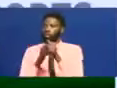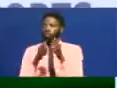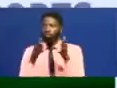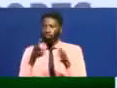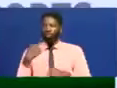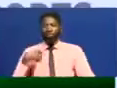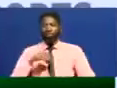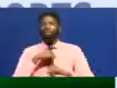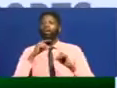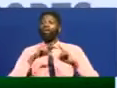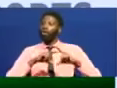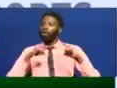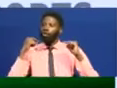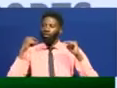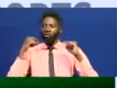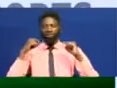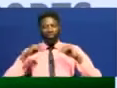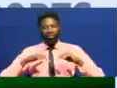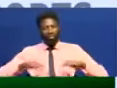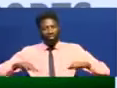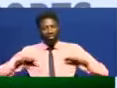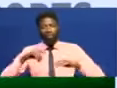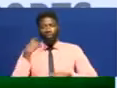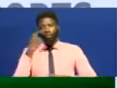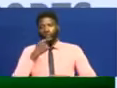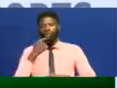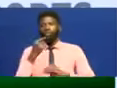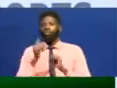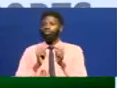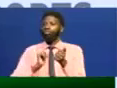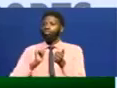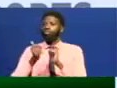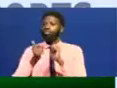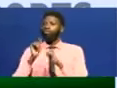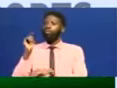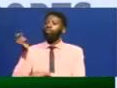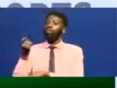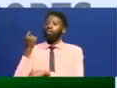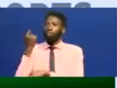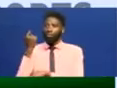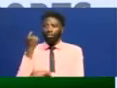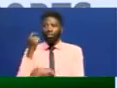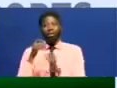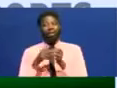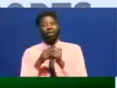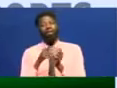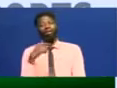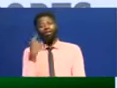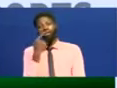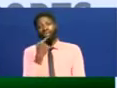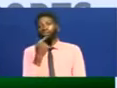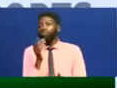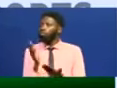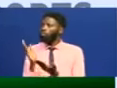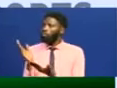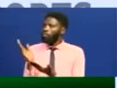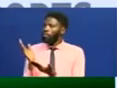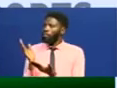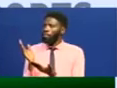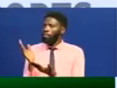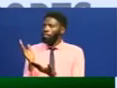hosted here by Sports Kenya, which is ably led by this gentleman, Pius